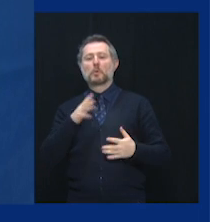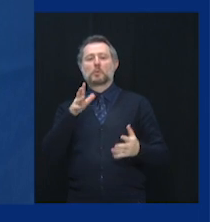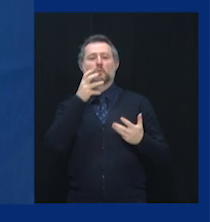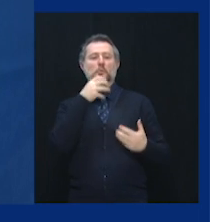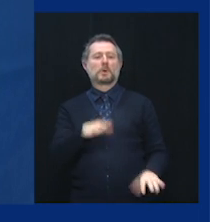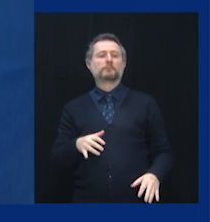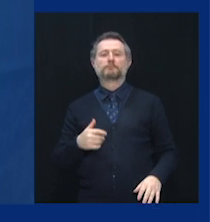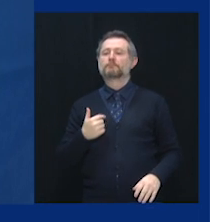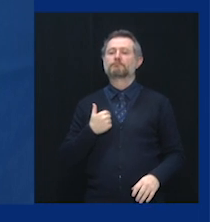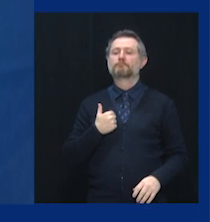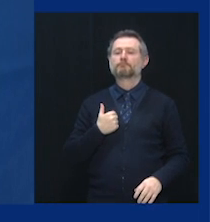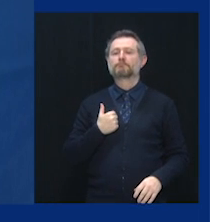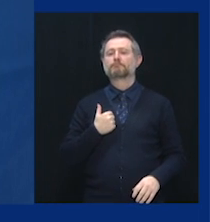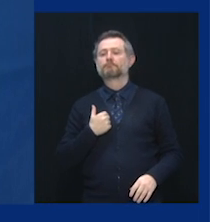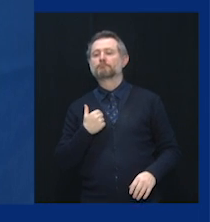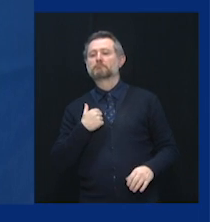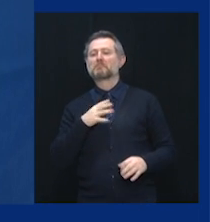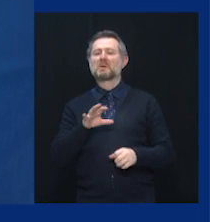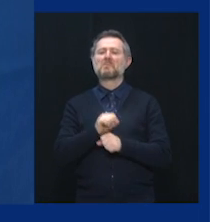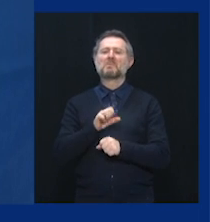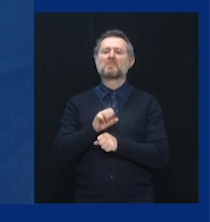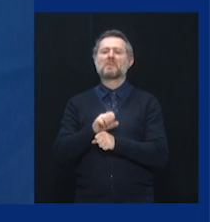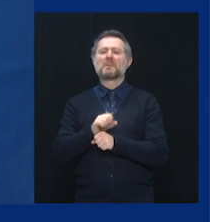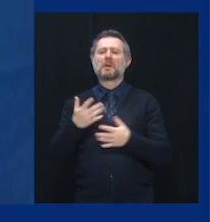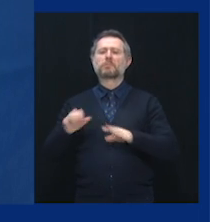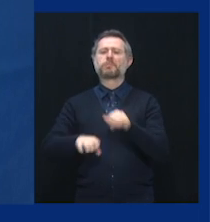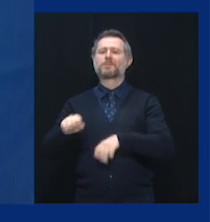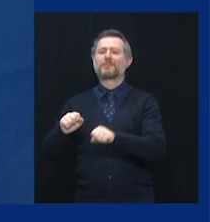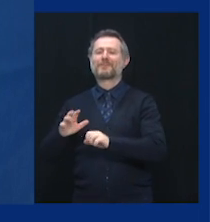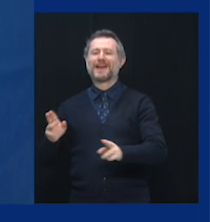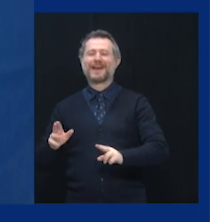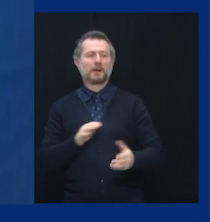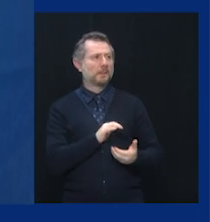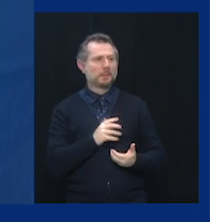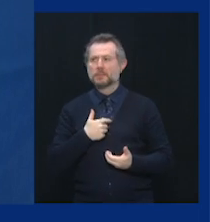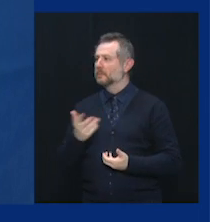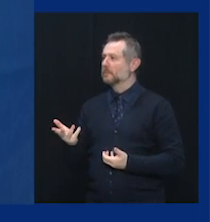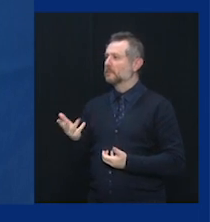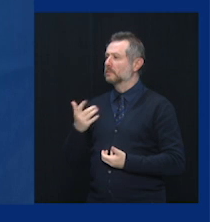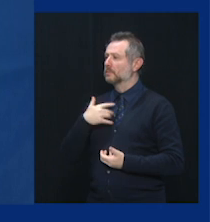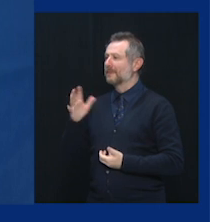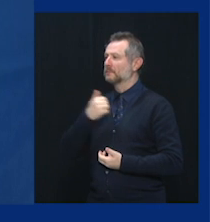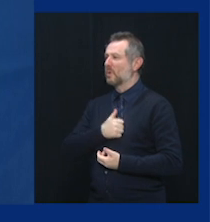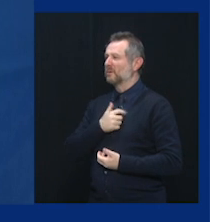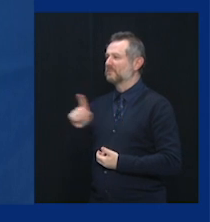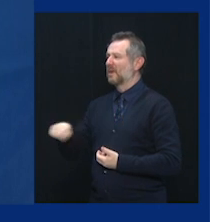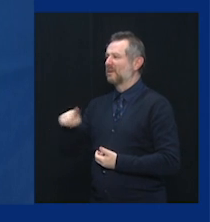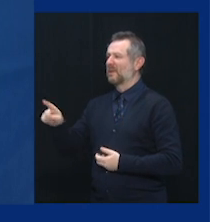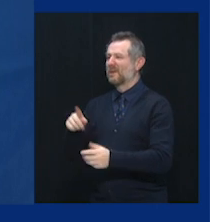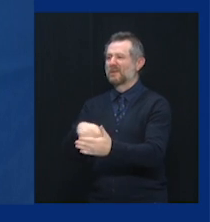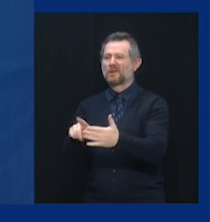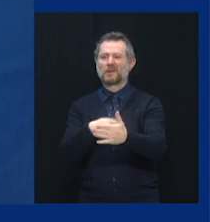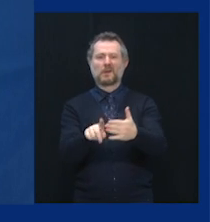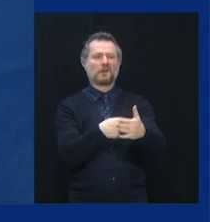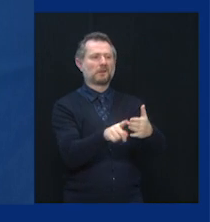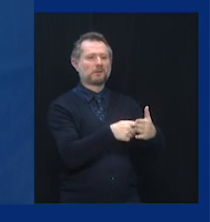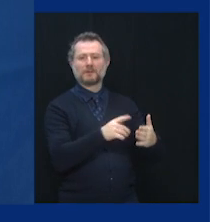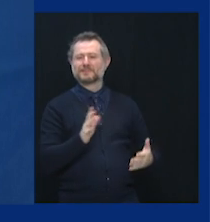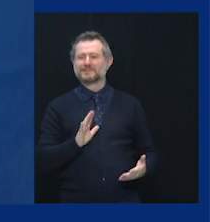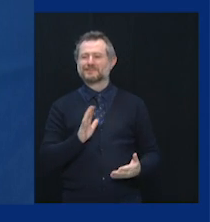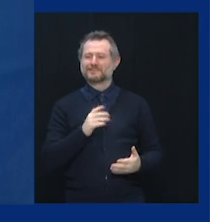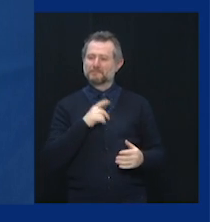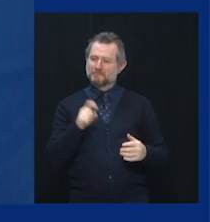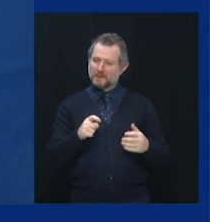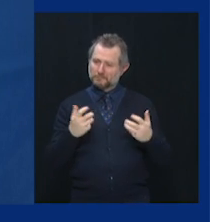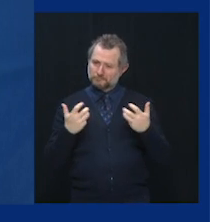is cancel appointments, right? So don't schedule an appointment unless you know